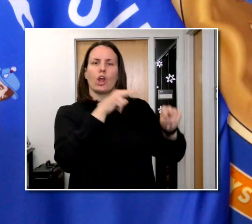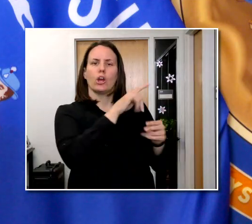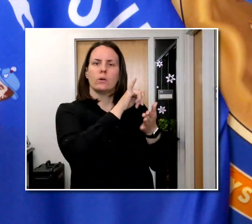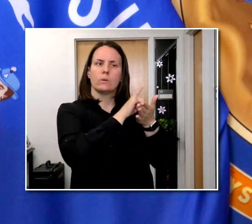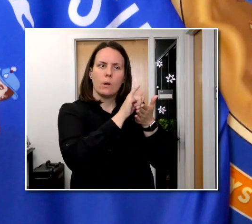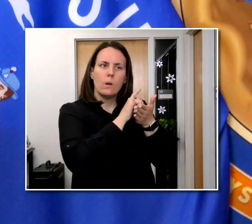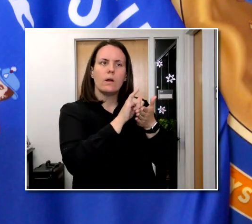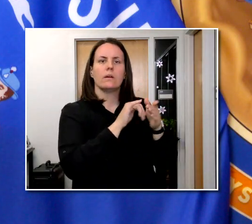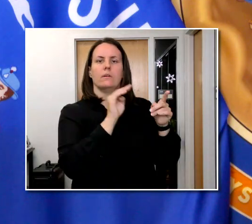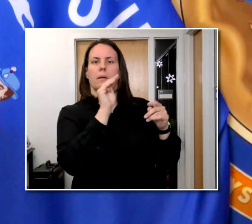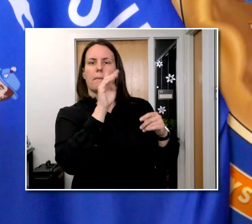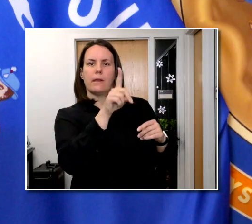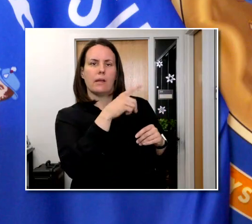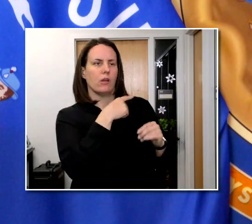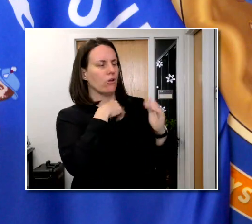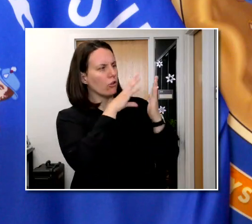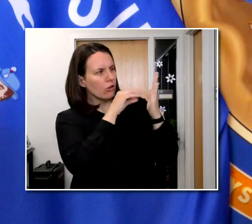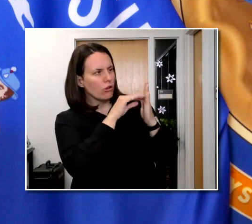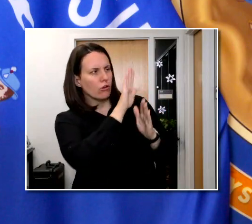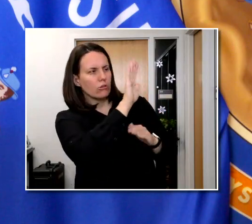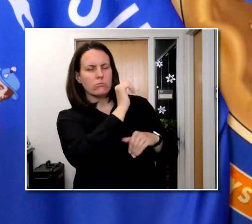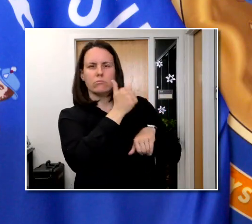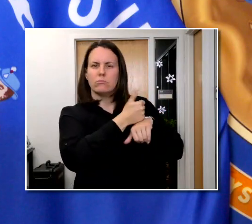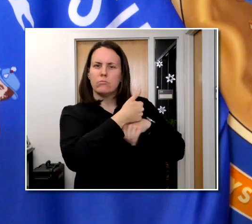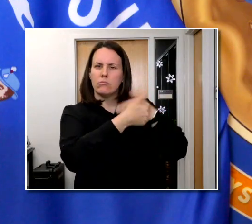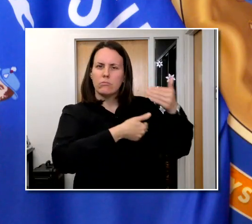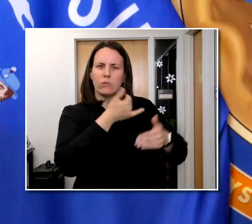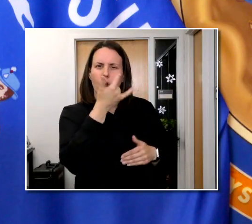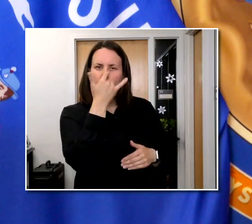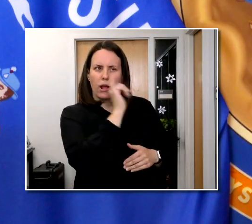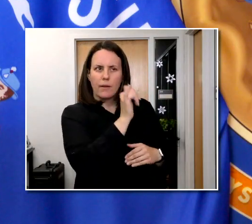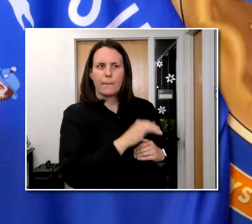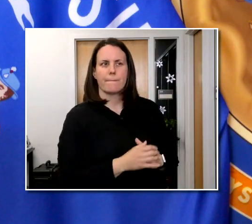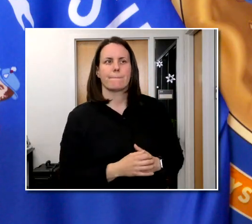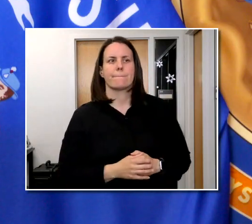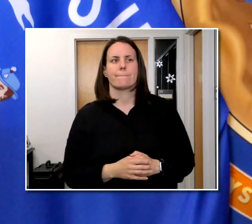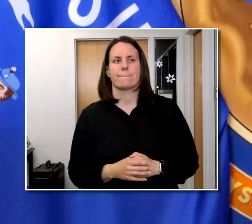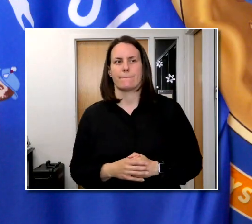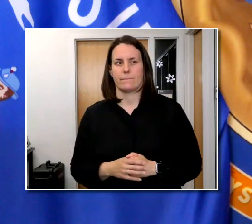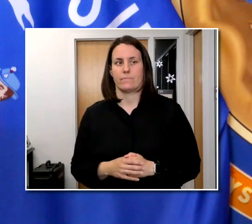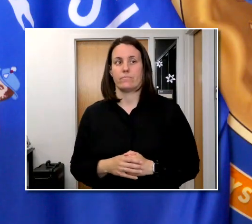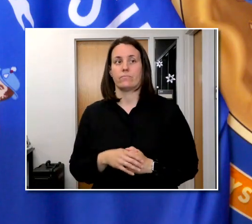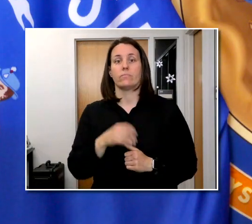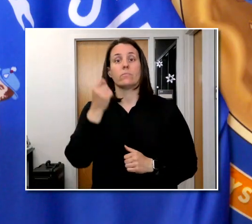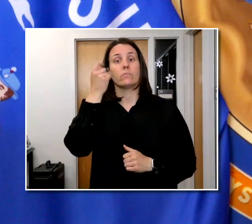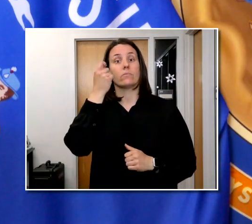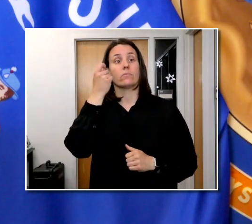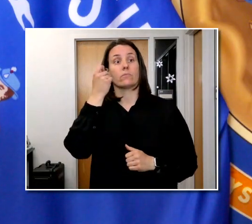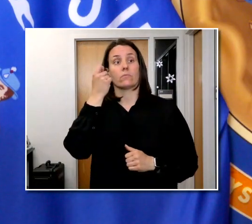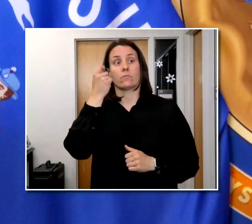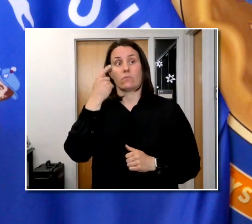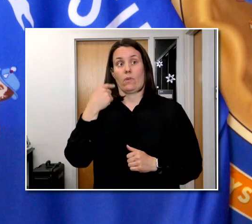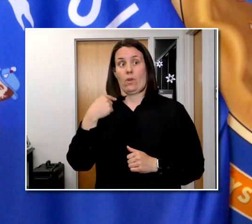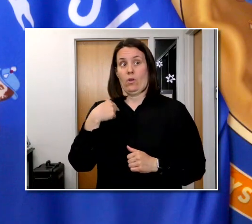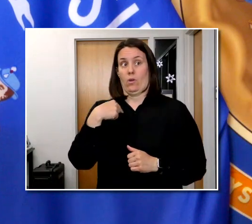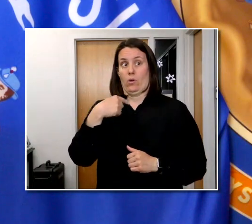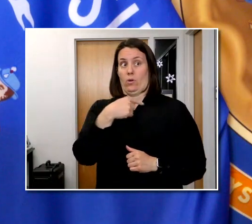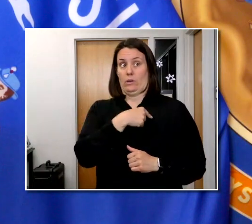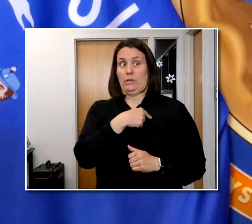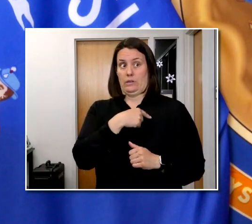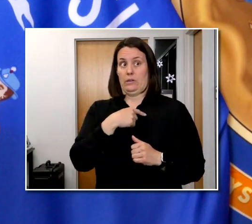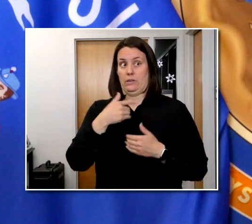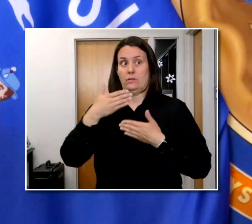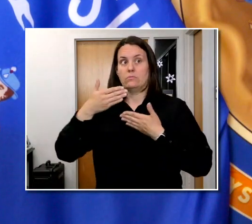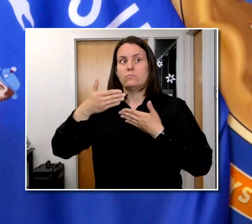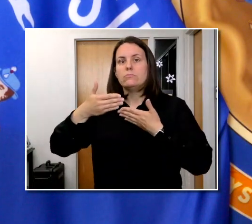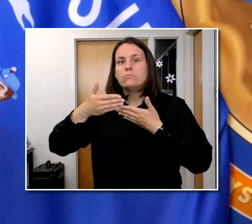about 150 samples in a day with a testing team. And the number of that team, it varies from about